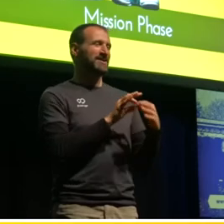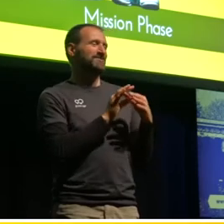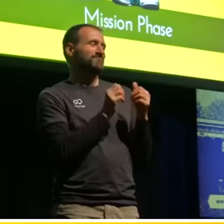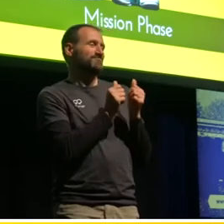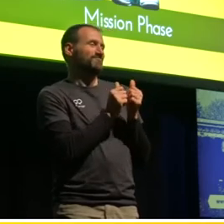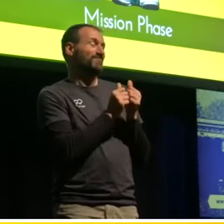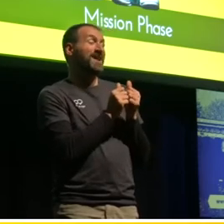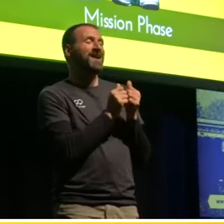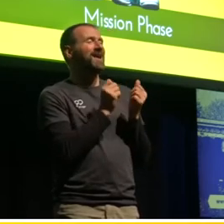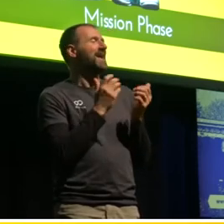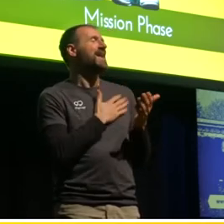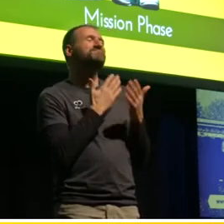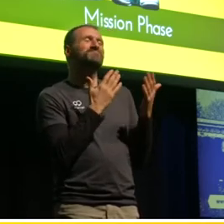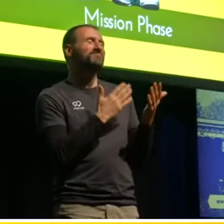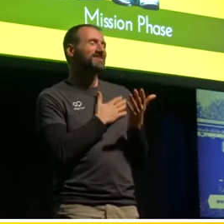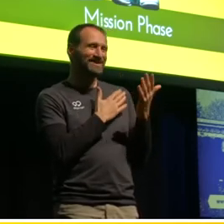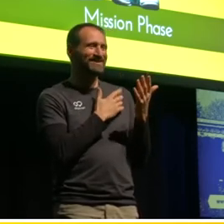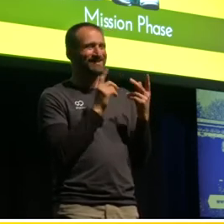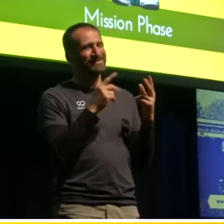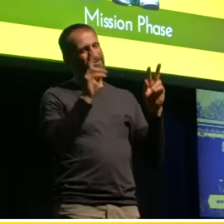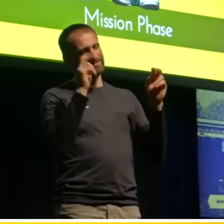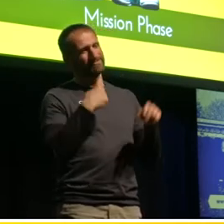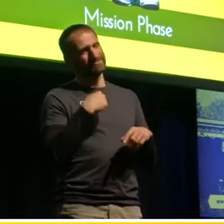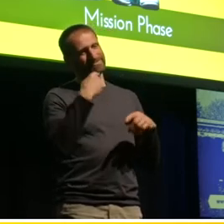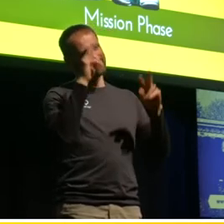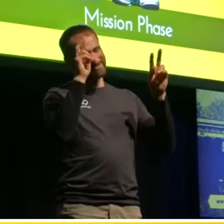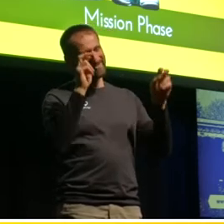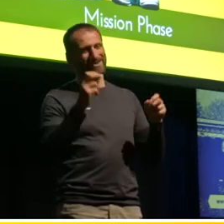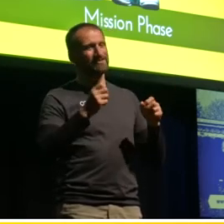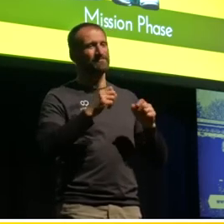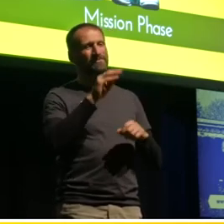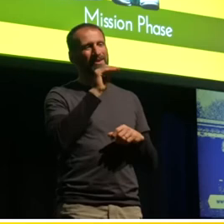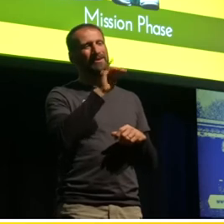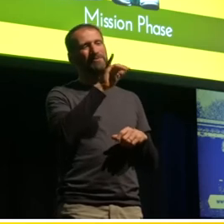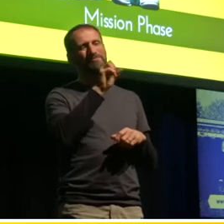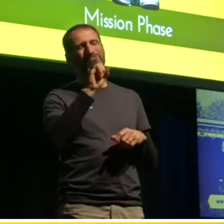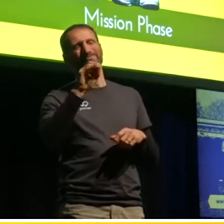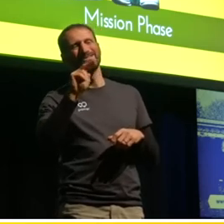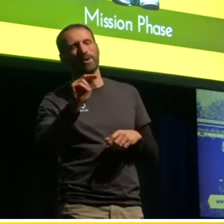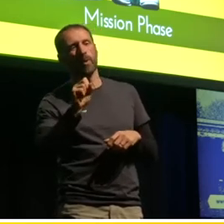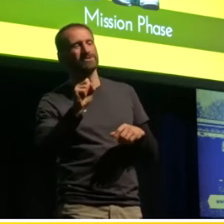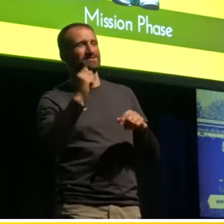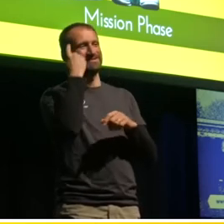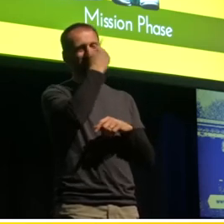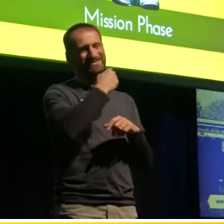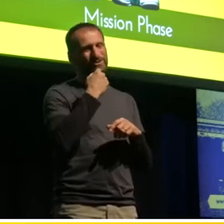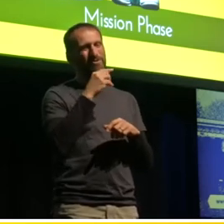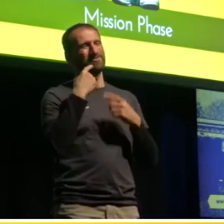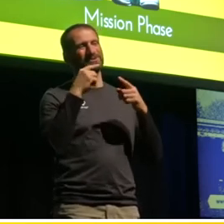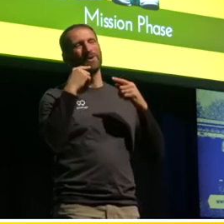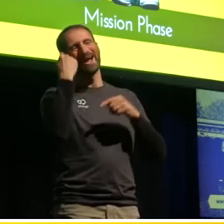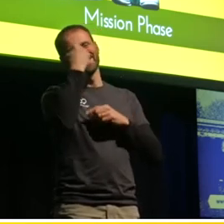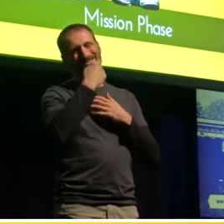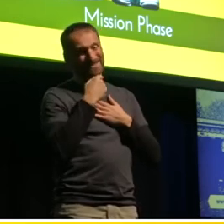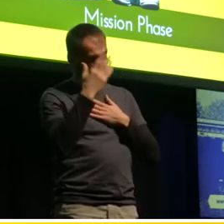couple. They start this, I call it mission phase. Who of you knows this? Like, people coming to you, and they're so happy that